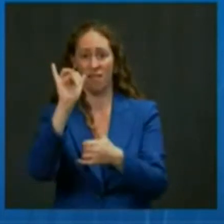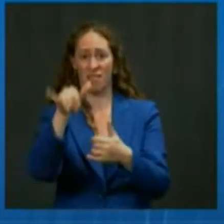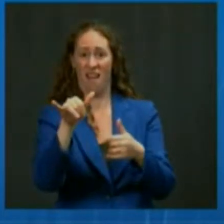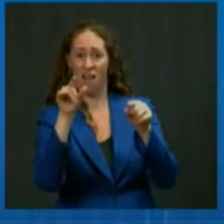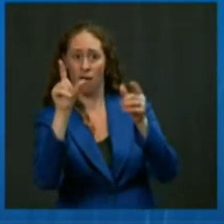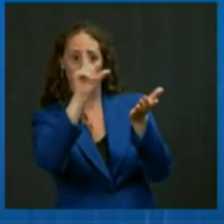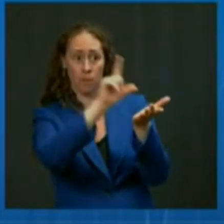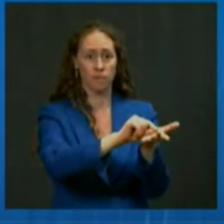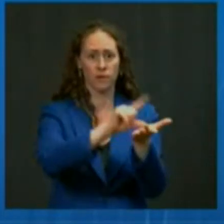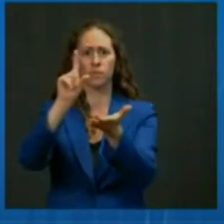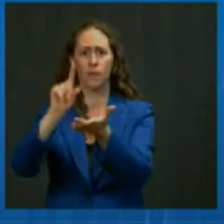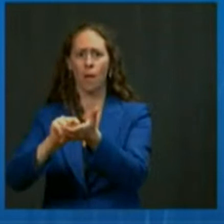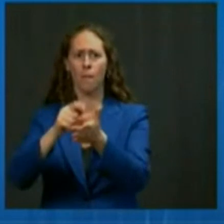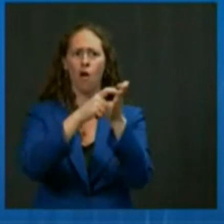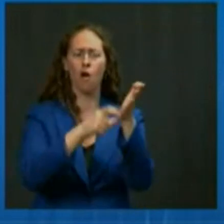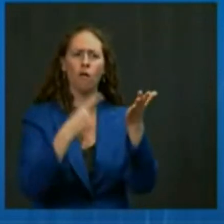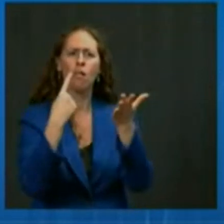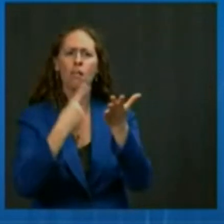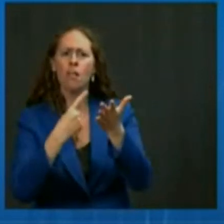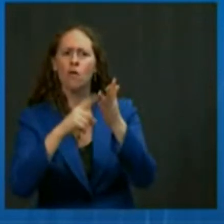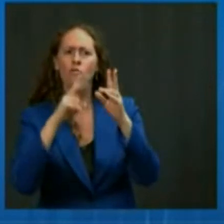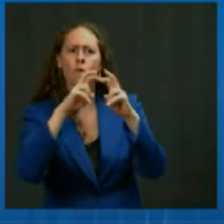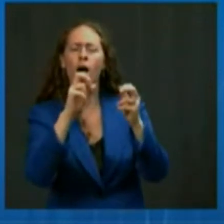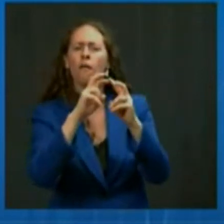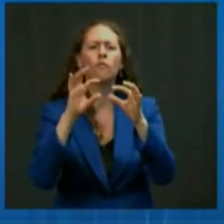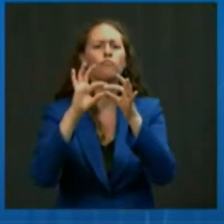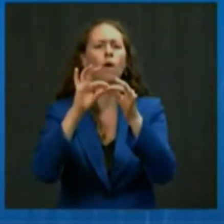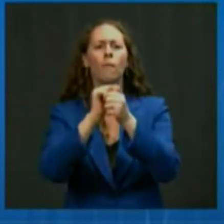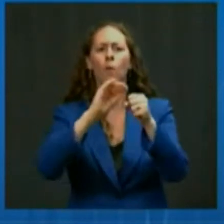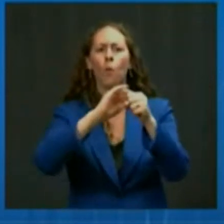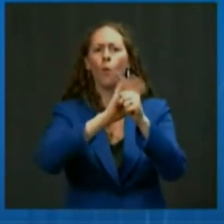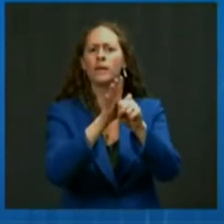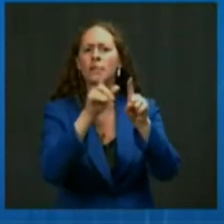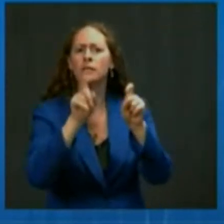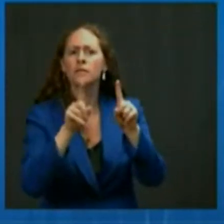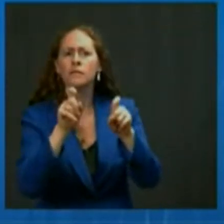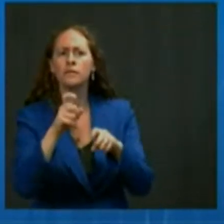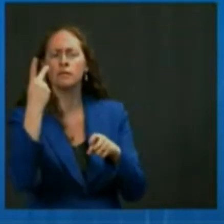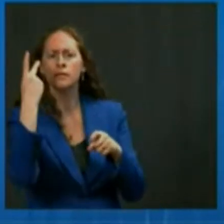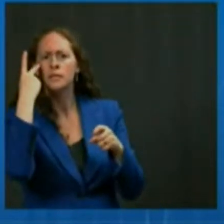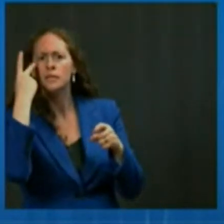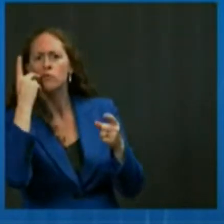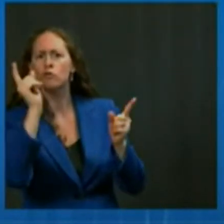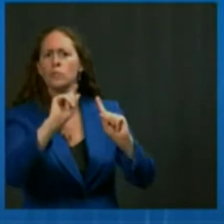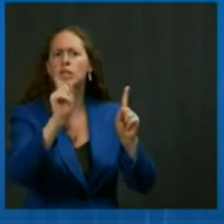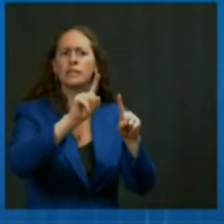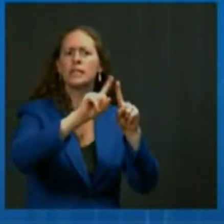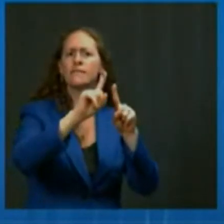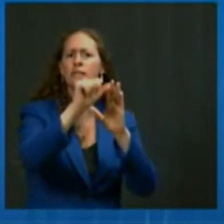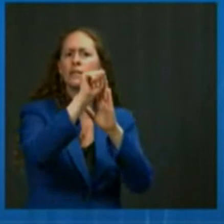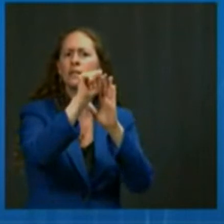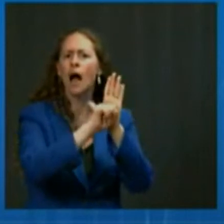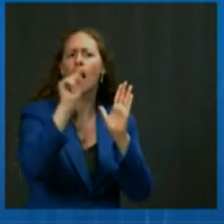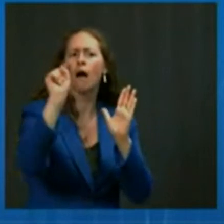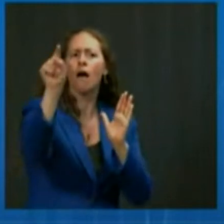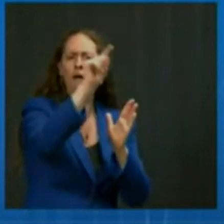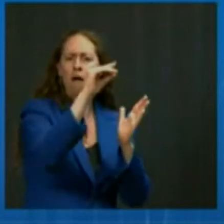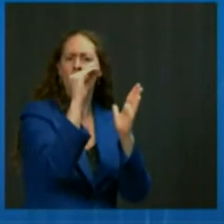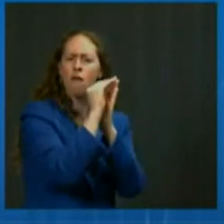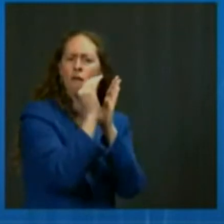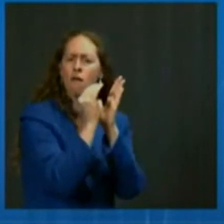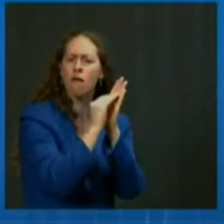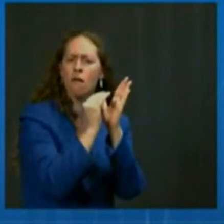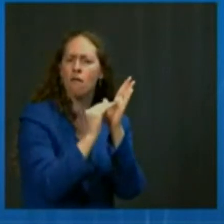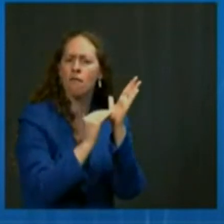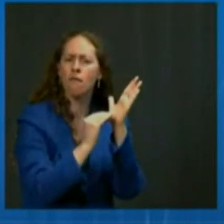individuals' vaccination status based on the state's vaccine records. This allowed New York to study vaccine effectiveness against infection